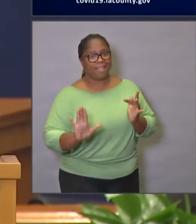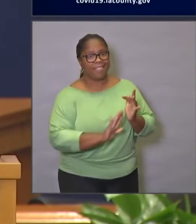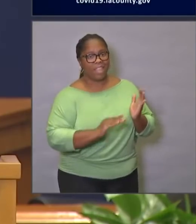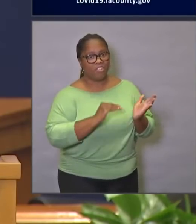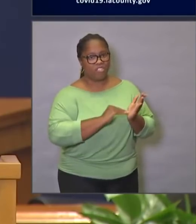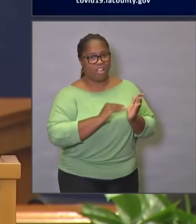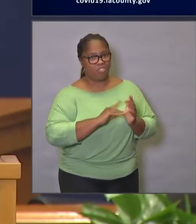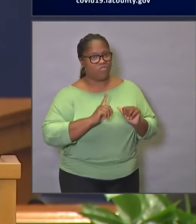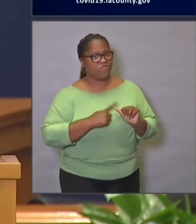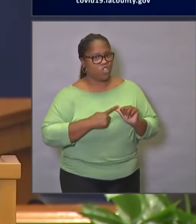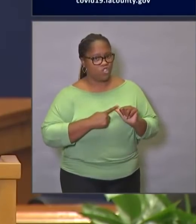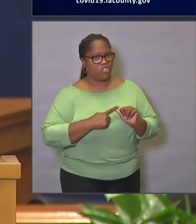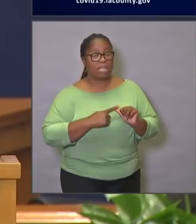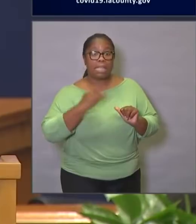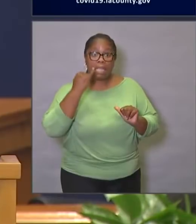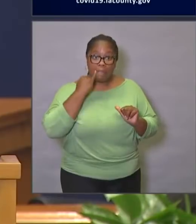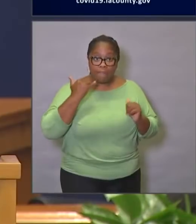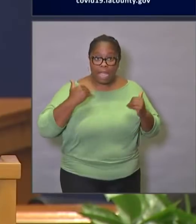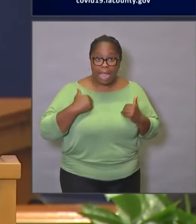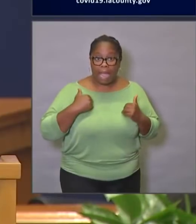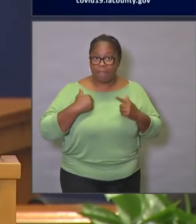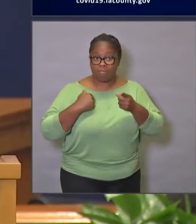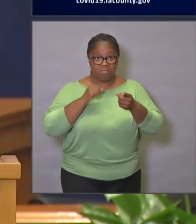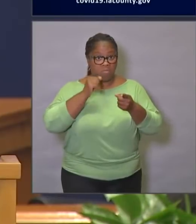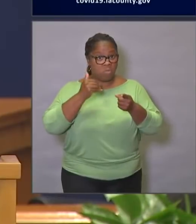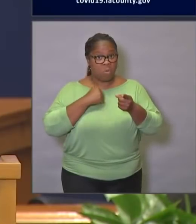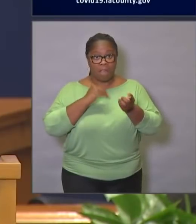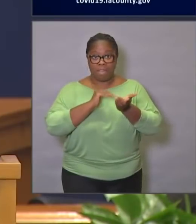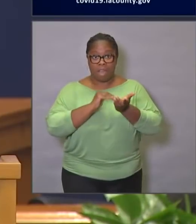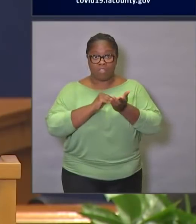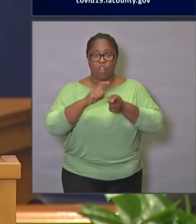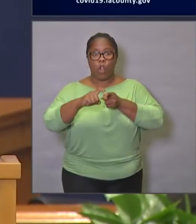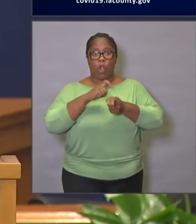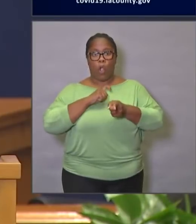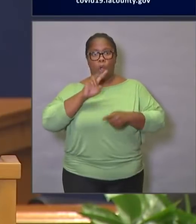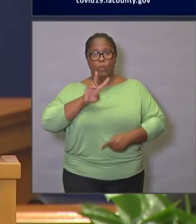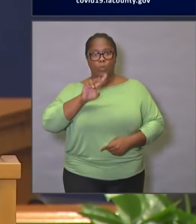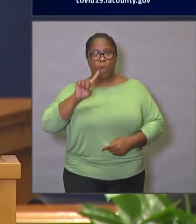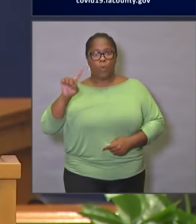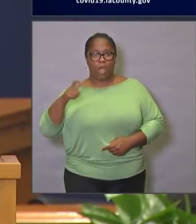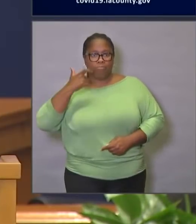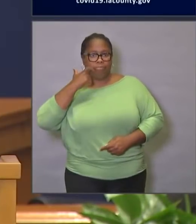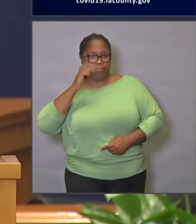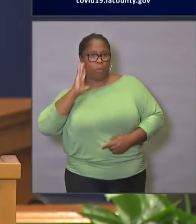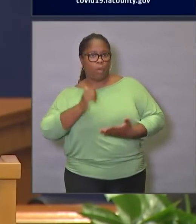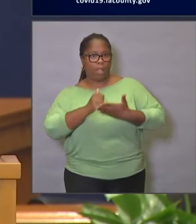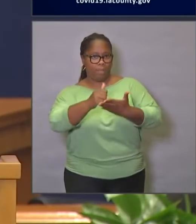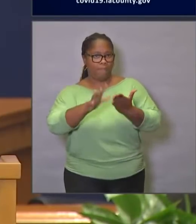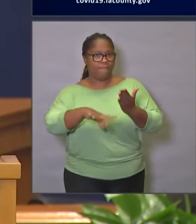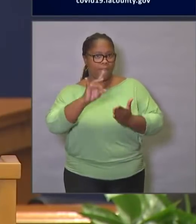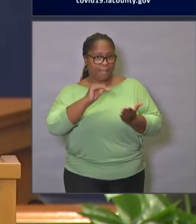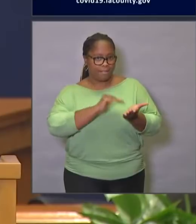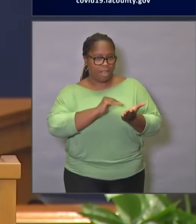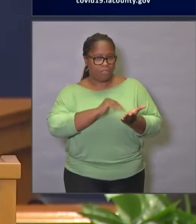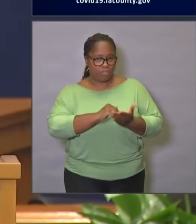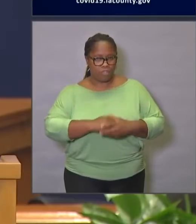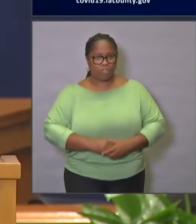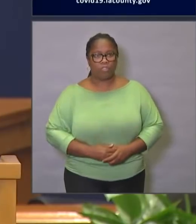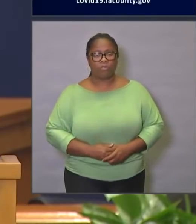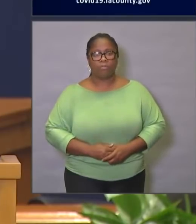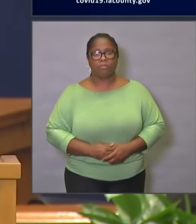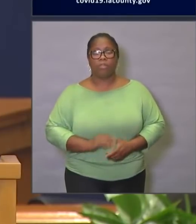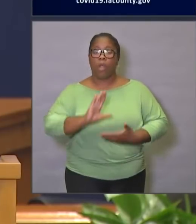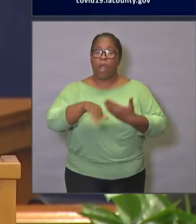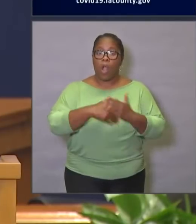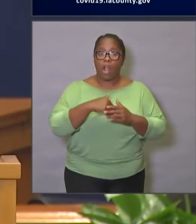doctor first, if you have one, or you can call 211 to get connected to a healthcare provider. Testing at all of the county